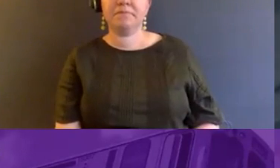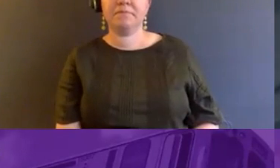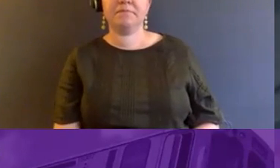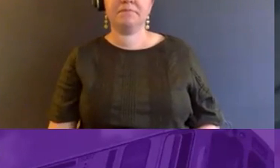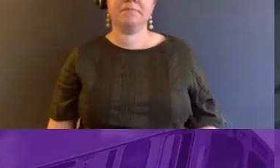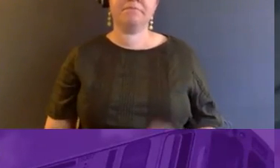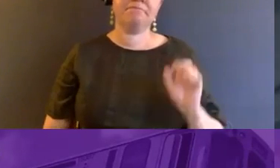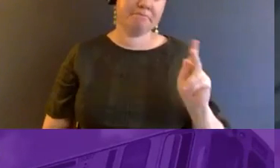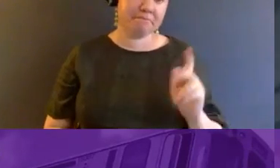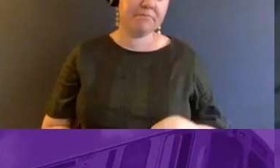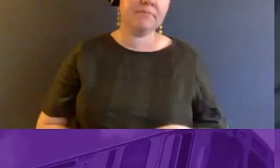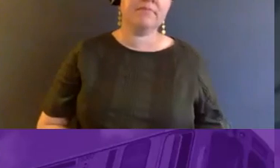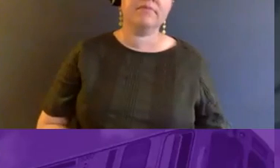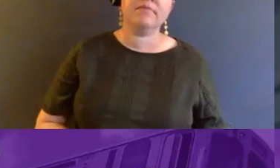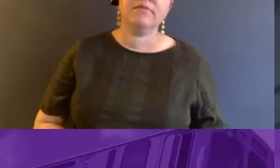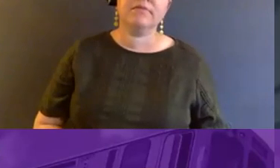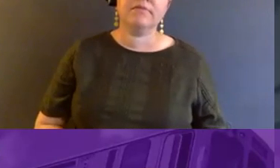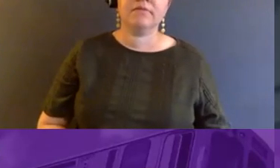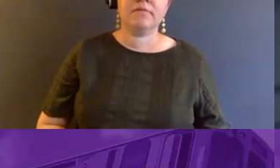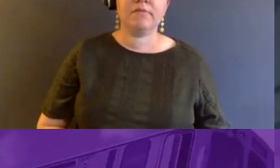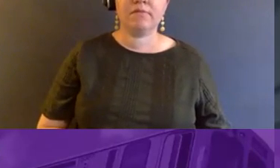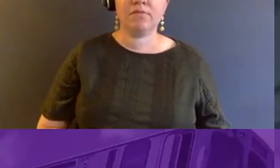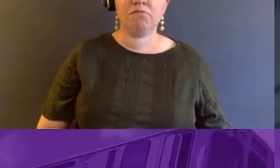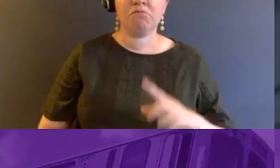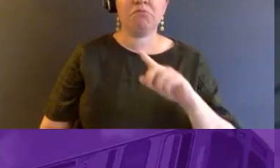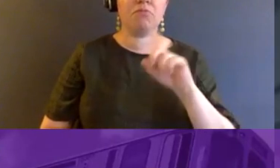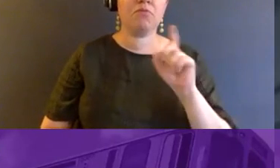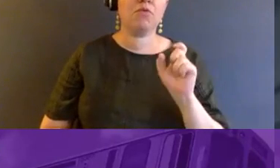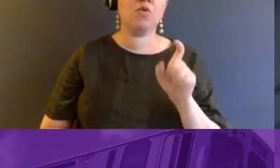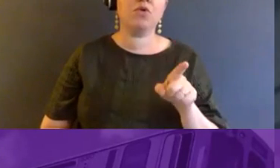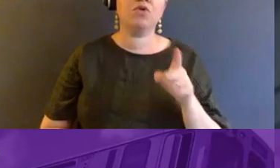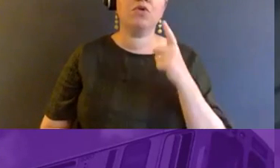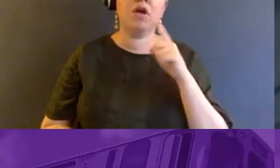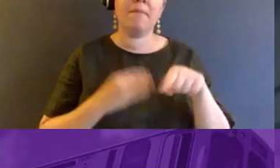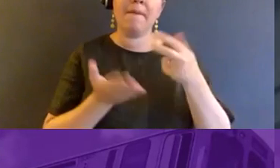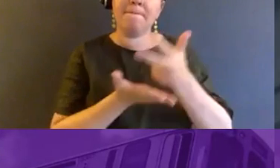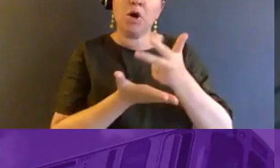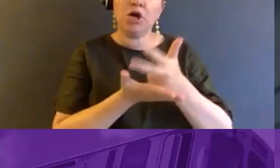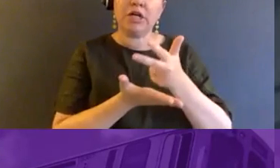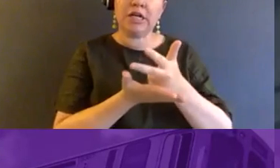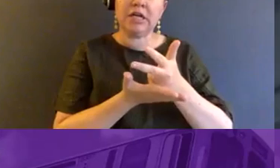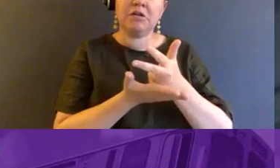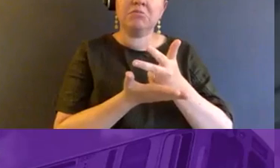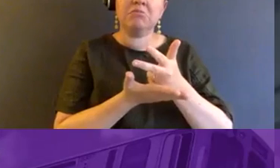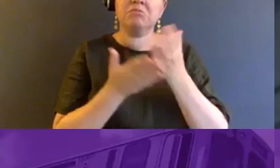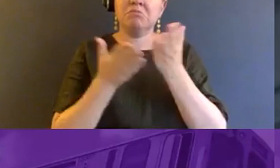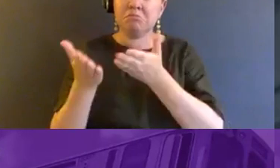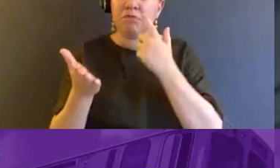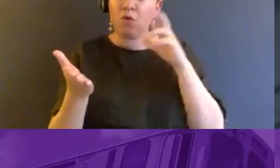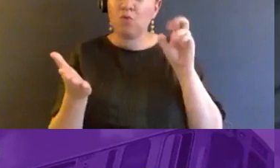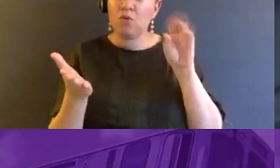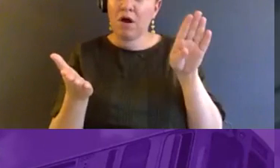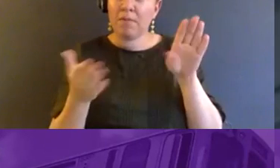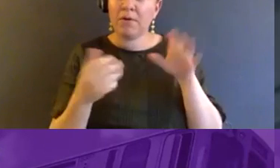Okay, great. This one is about parking. I'll send this to you, Rob.